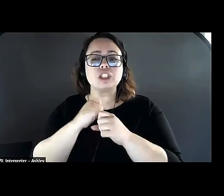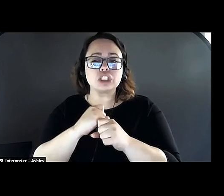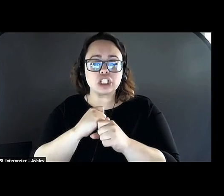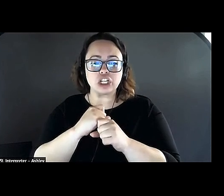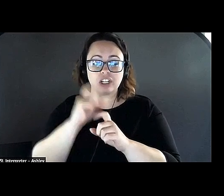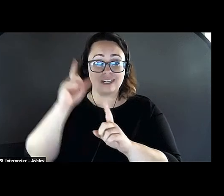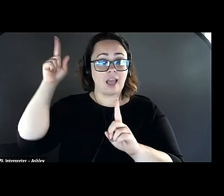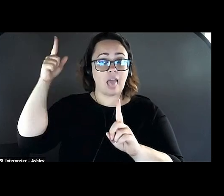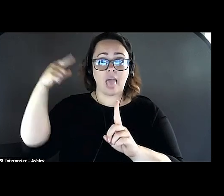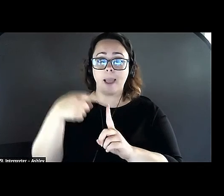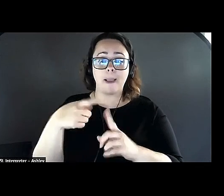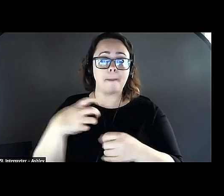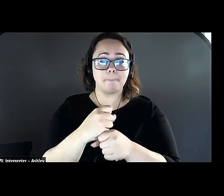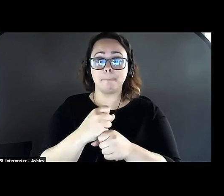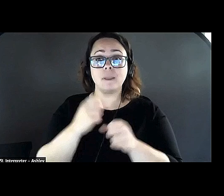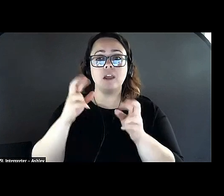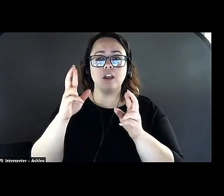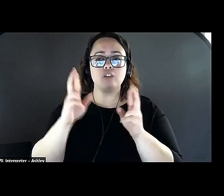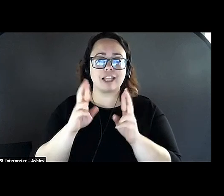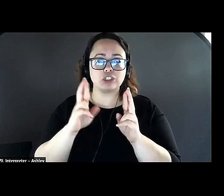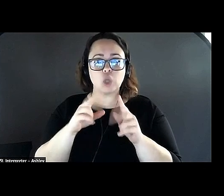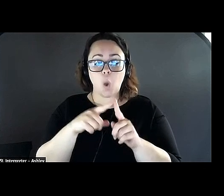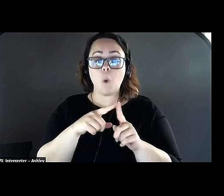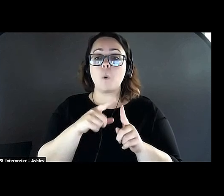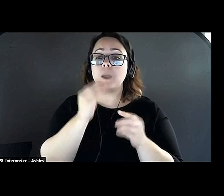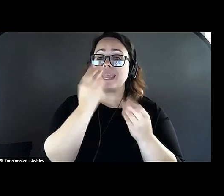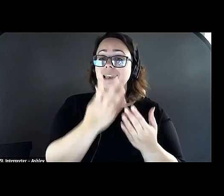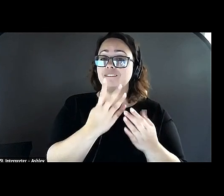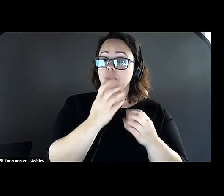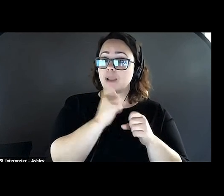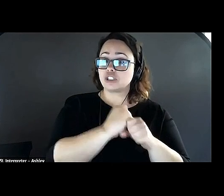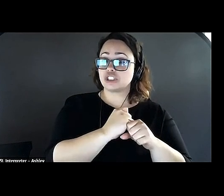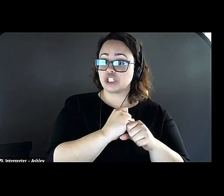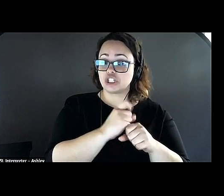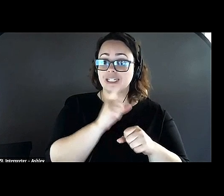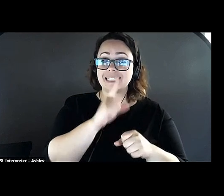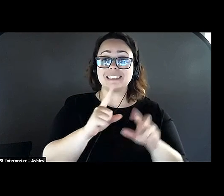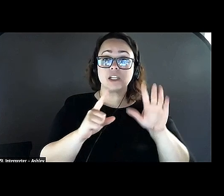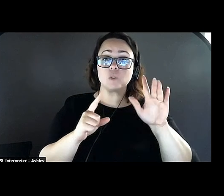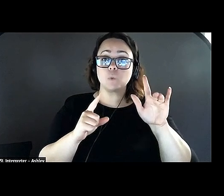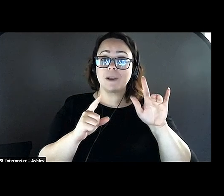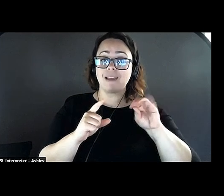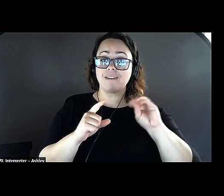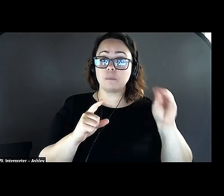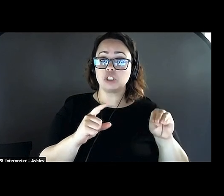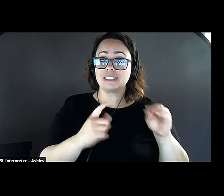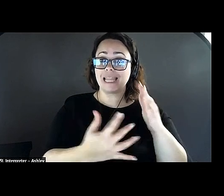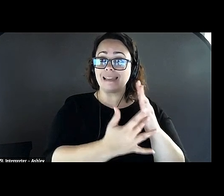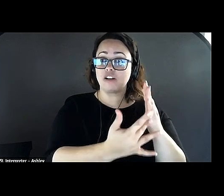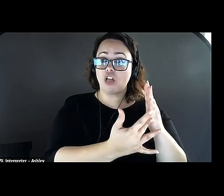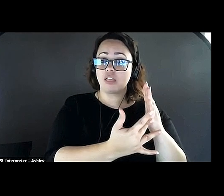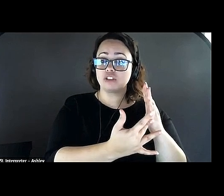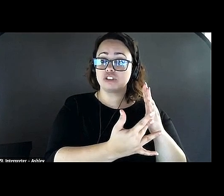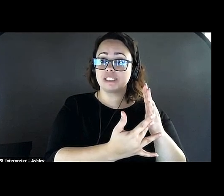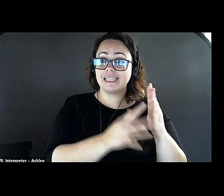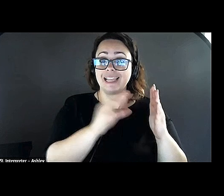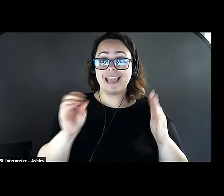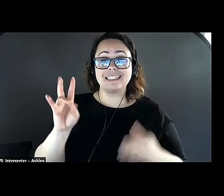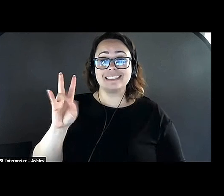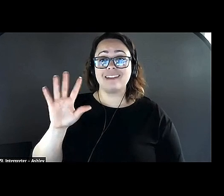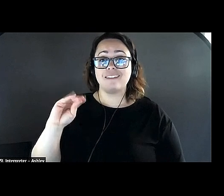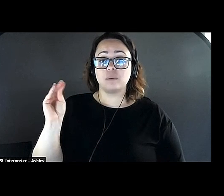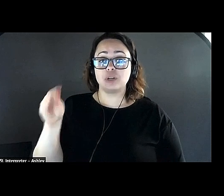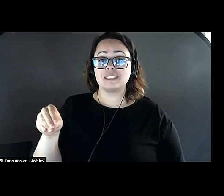boils down to a simple ratio. Information security is 25% technology and